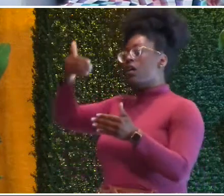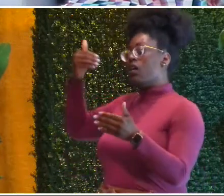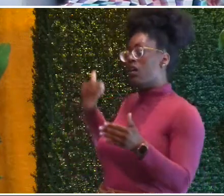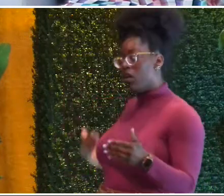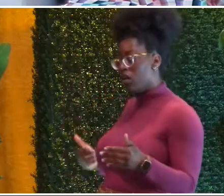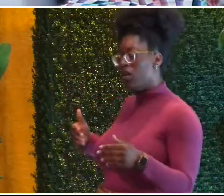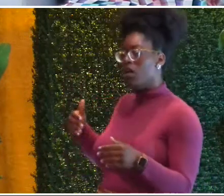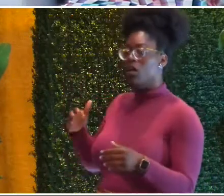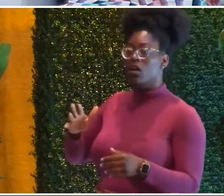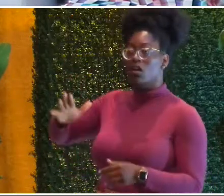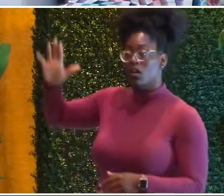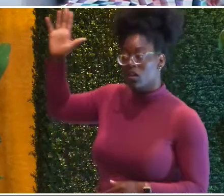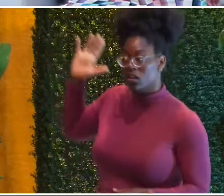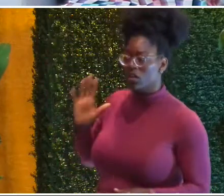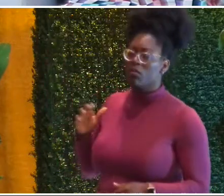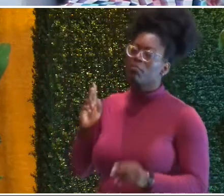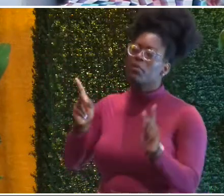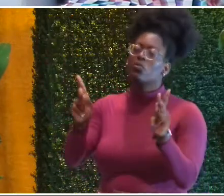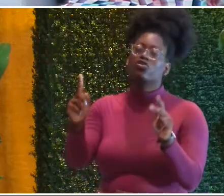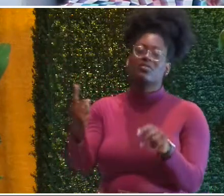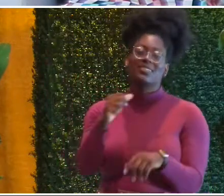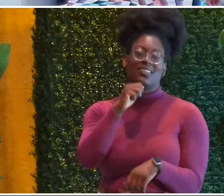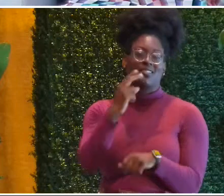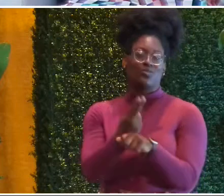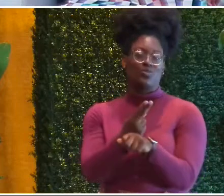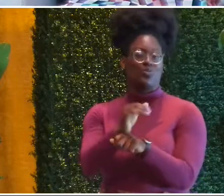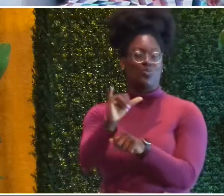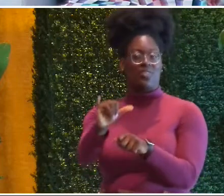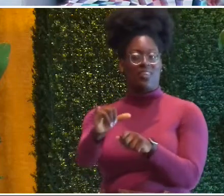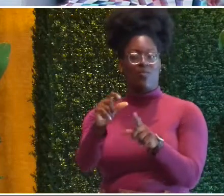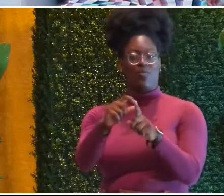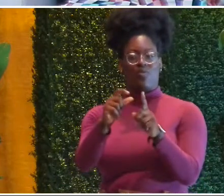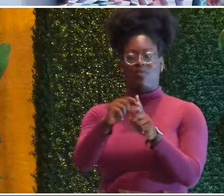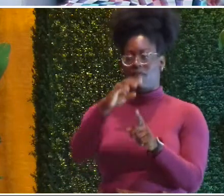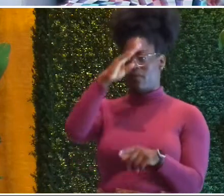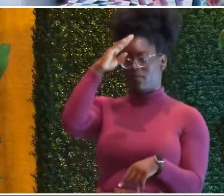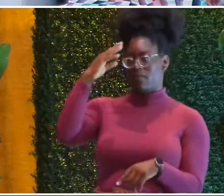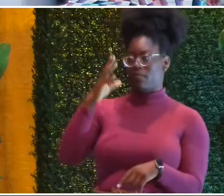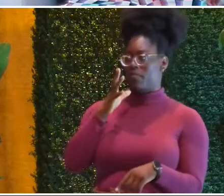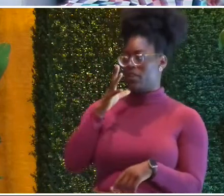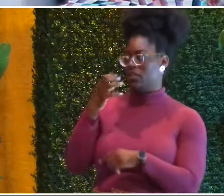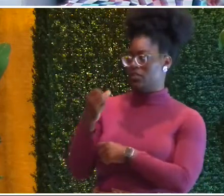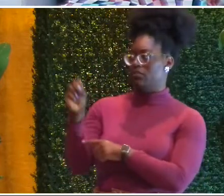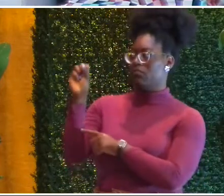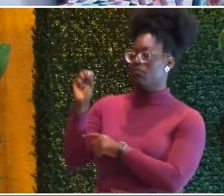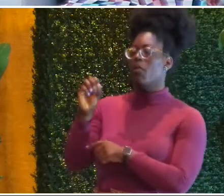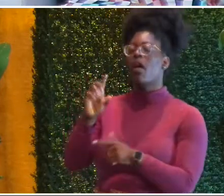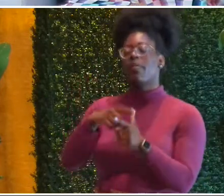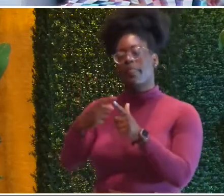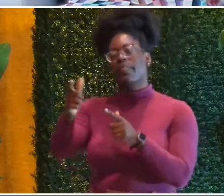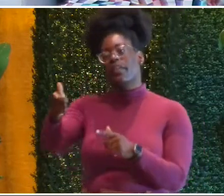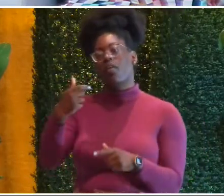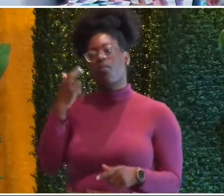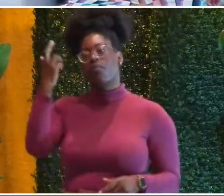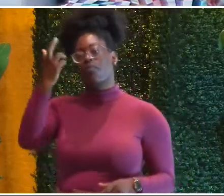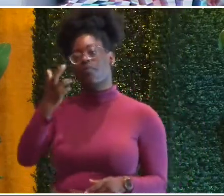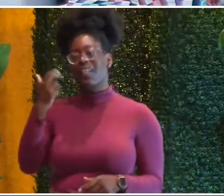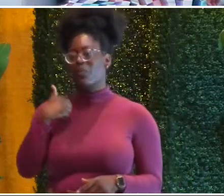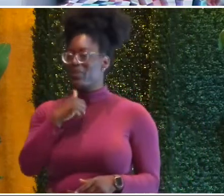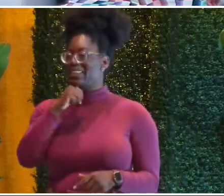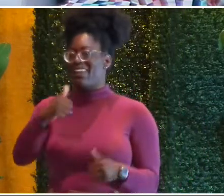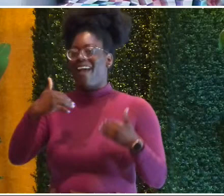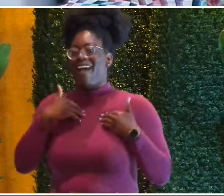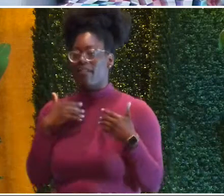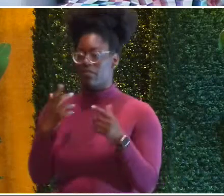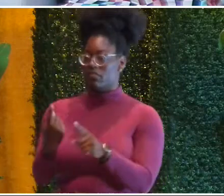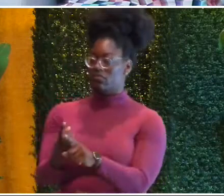that language, just like we often didn't have access to understanding ourselves as transgender or gender expansive, right? But we're